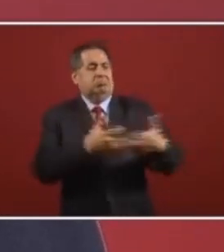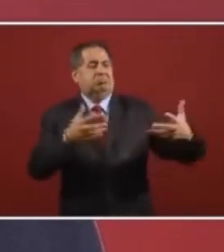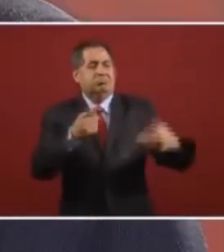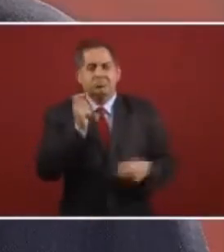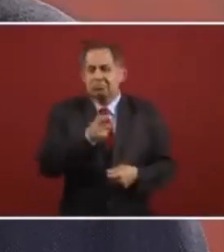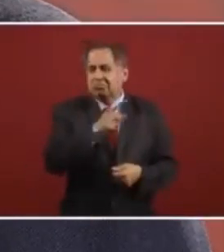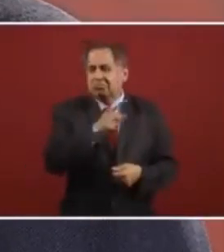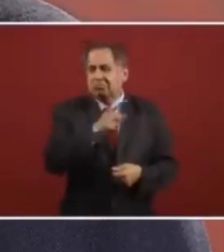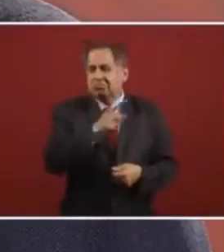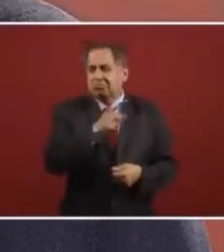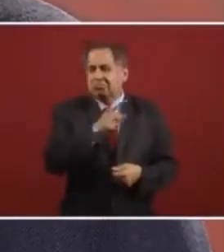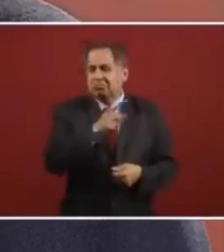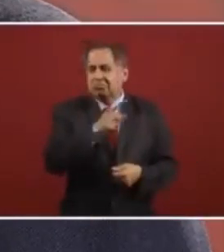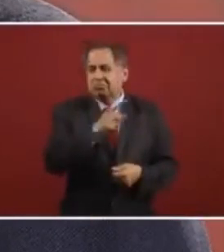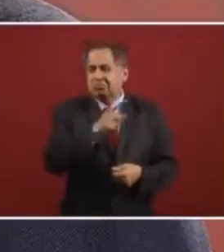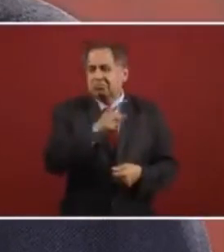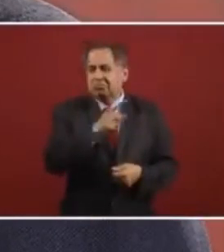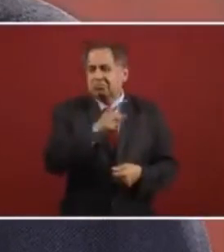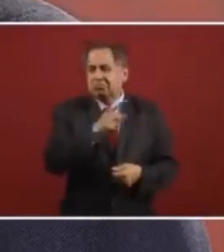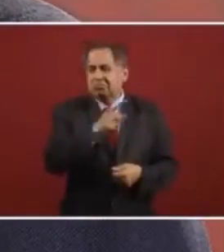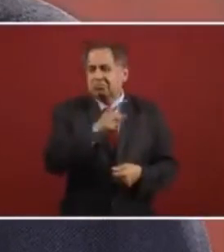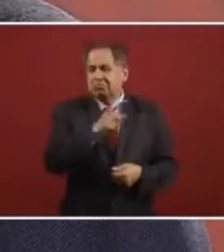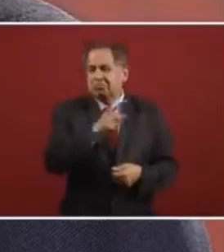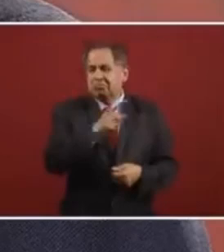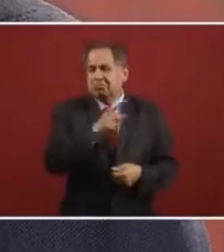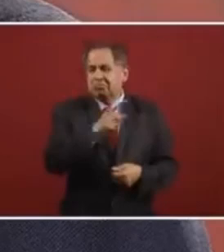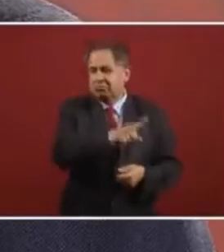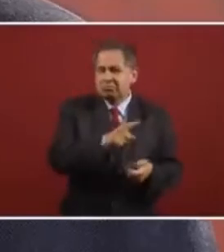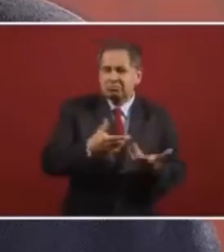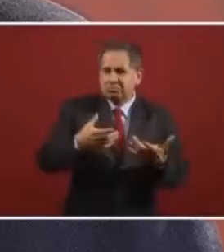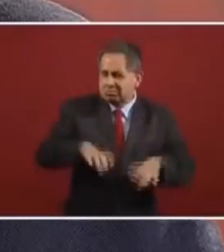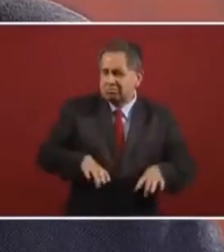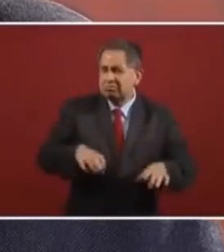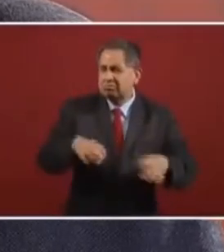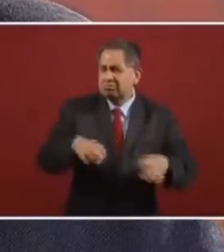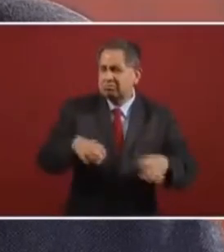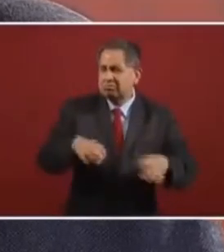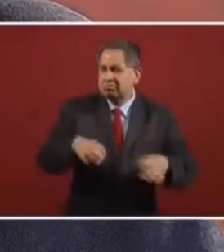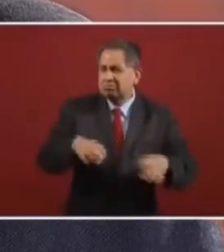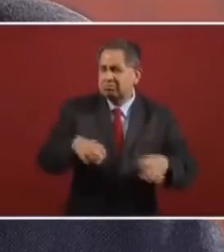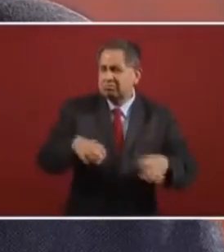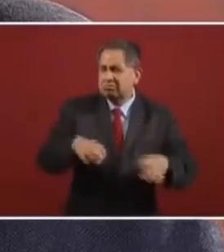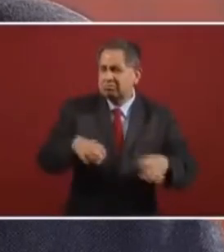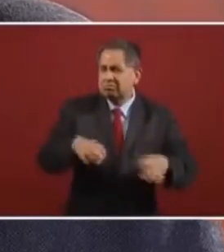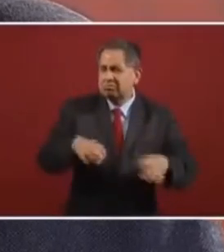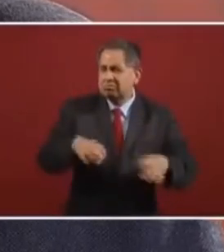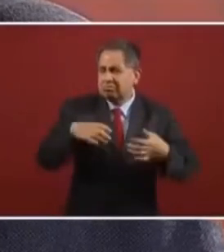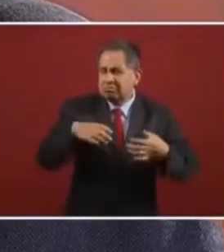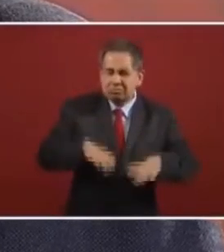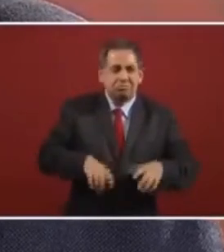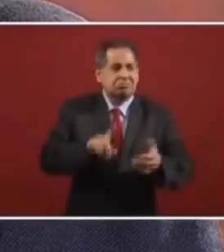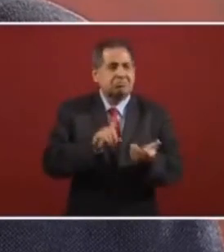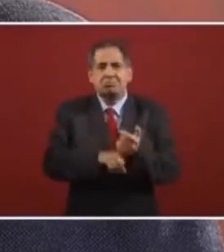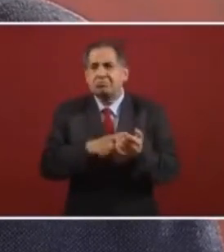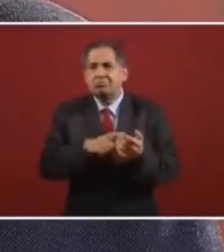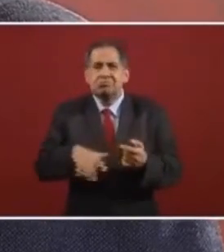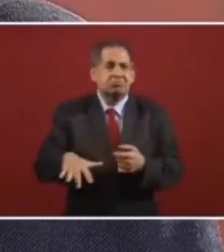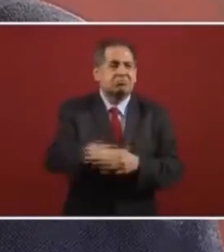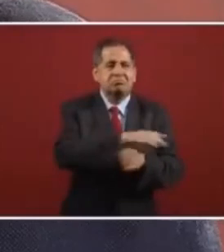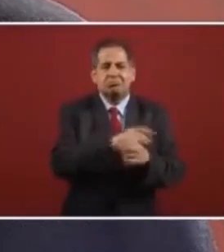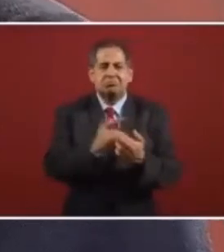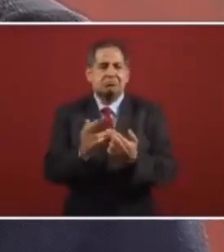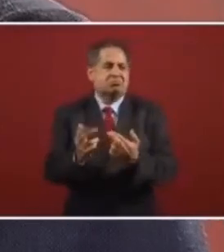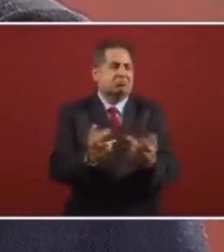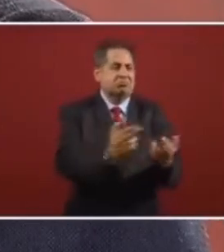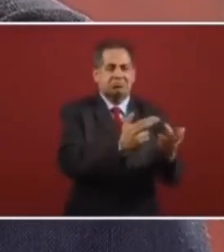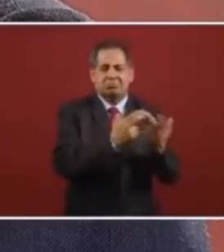roben, destruyan la Steal, destroy, naturaleza, destroy nature.